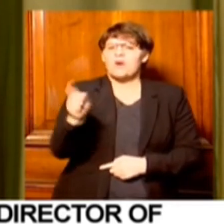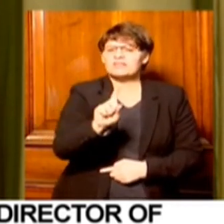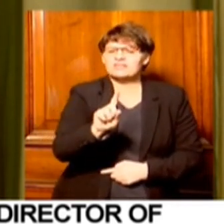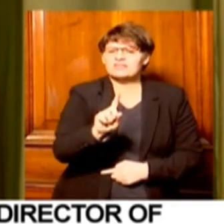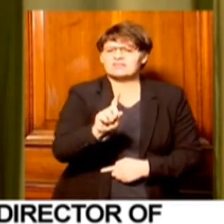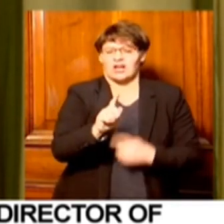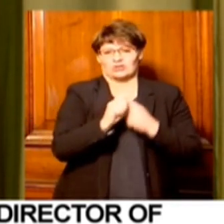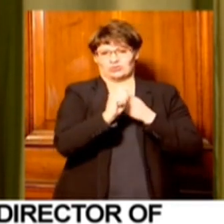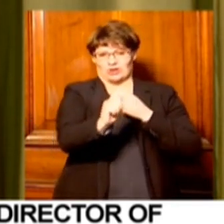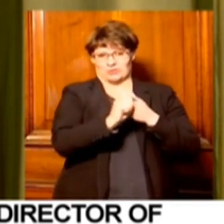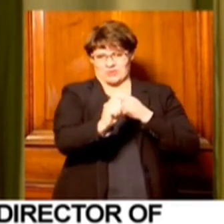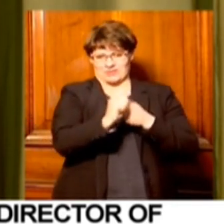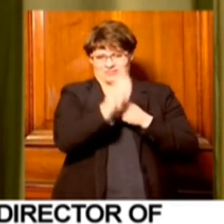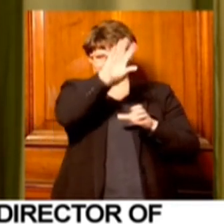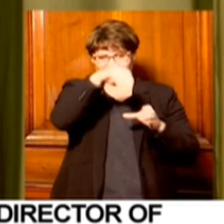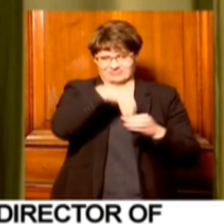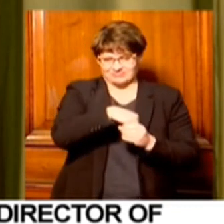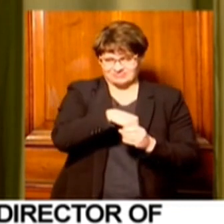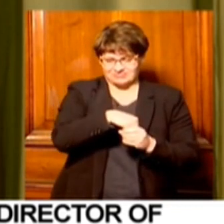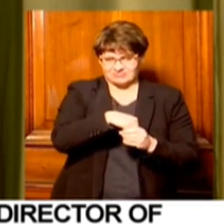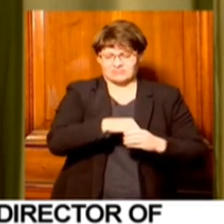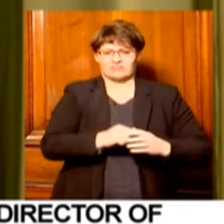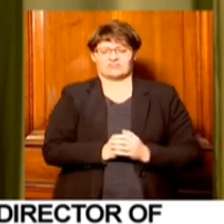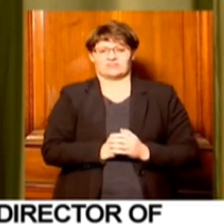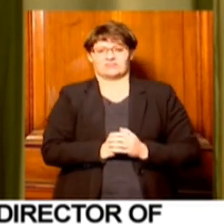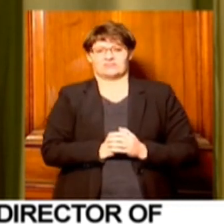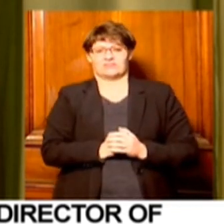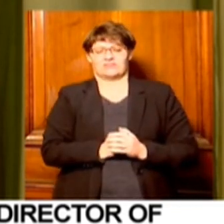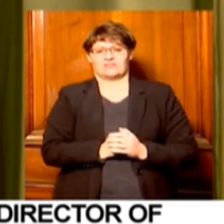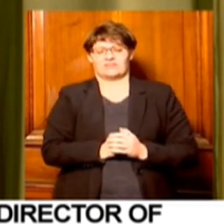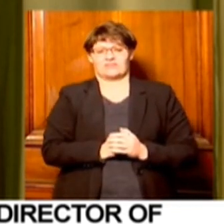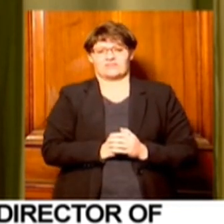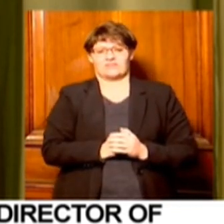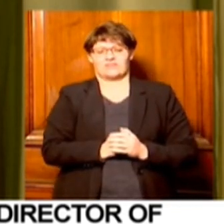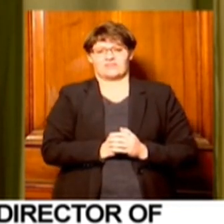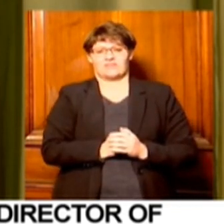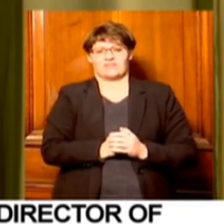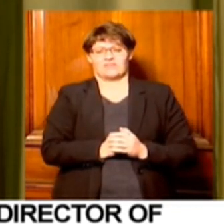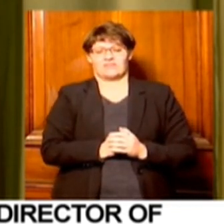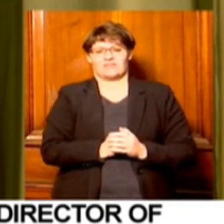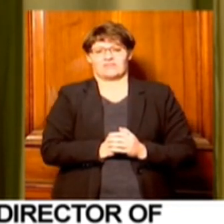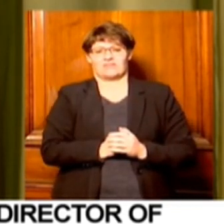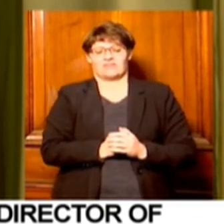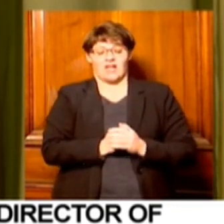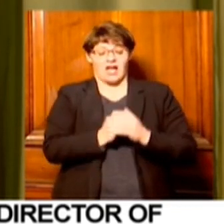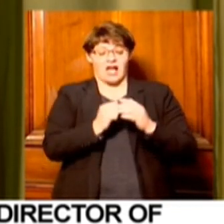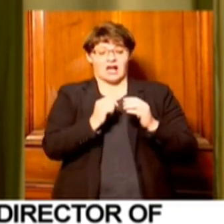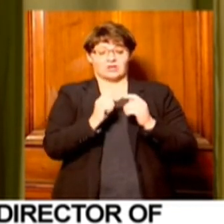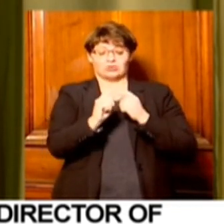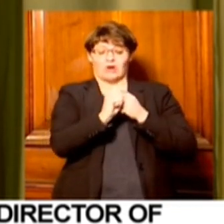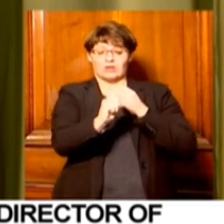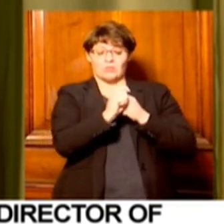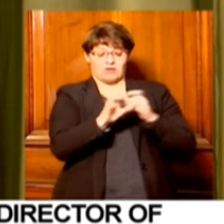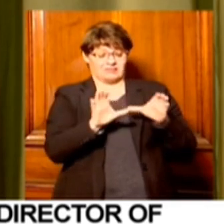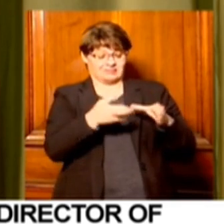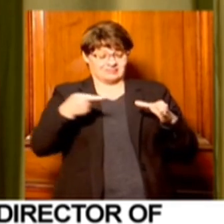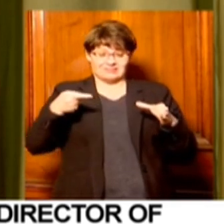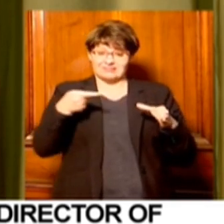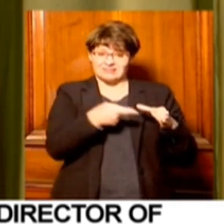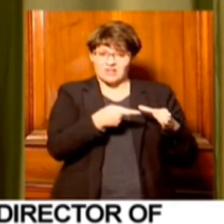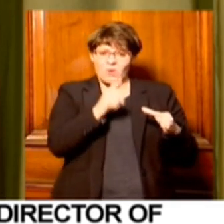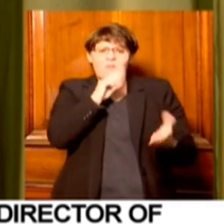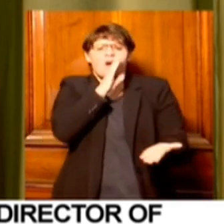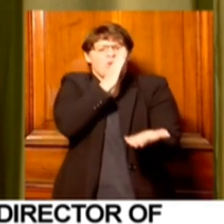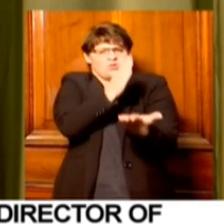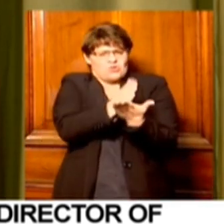transport. How do we ensure that even in the transport sector, we